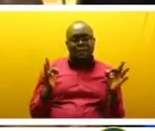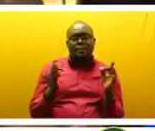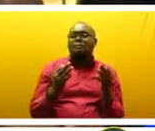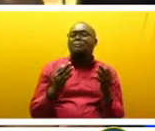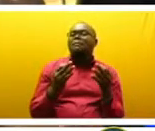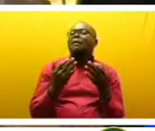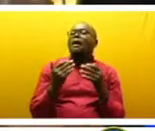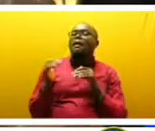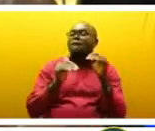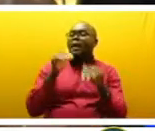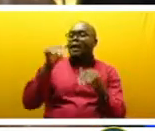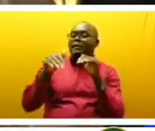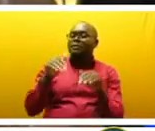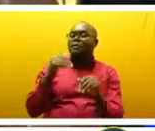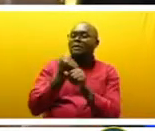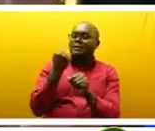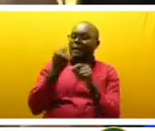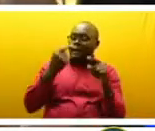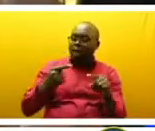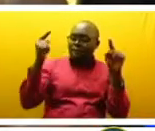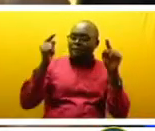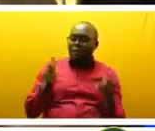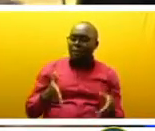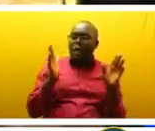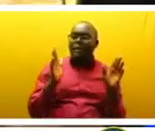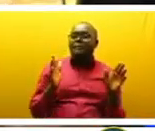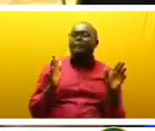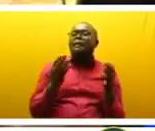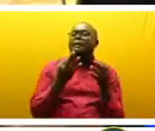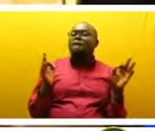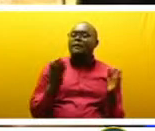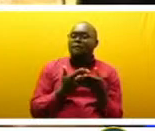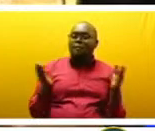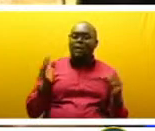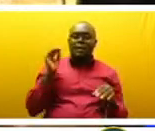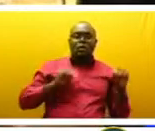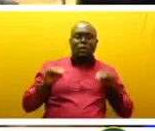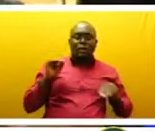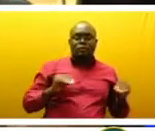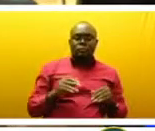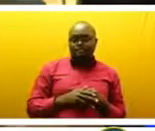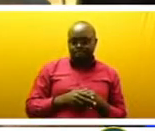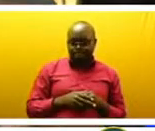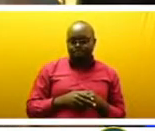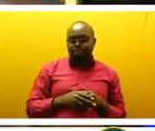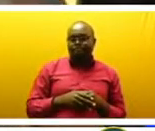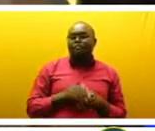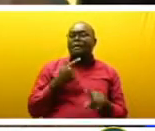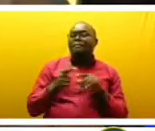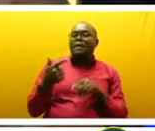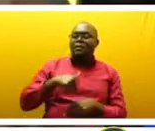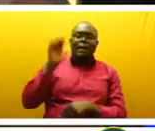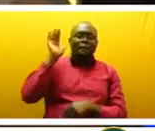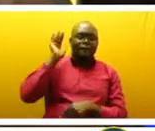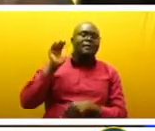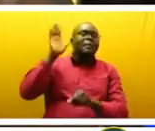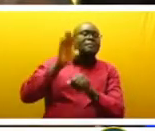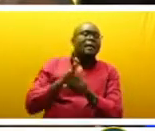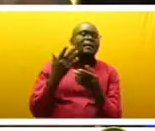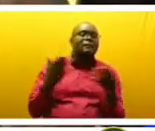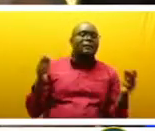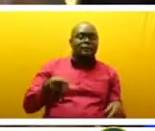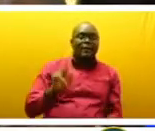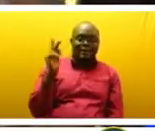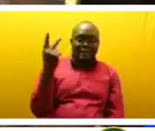that is run in an efficient manner, that is free from any corruption. But we've had many shocking things, that in our